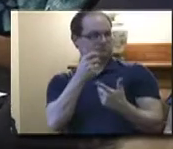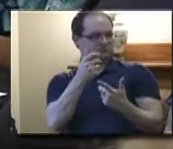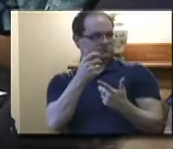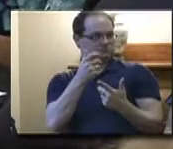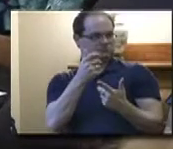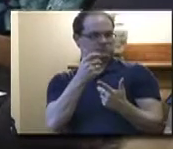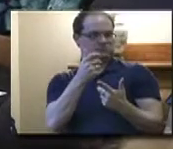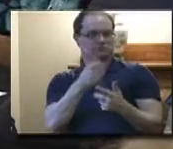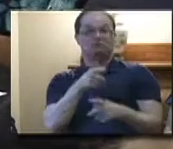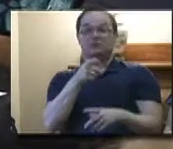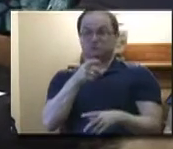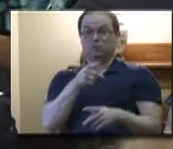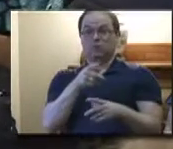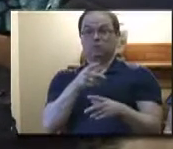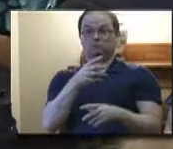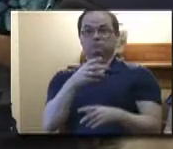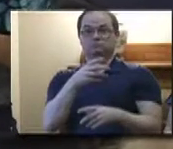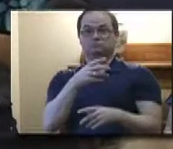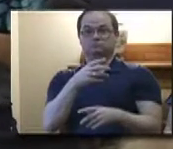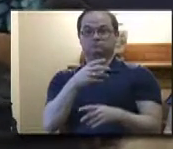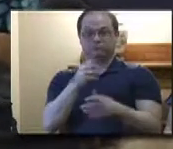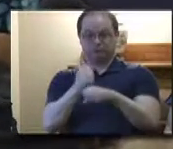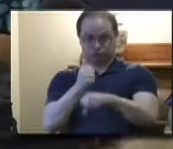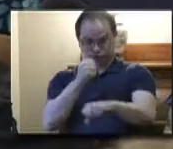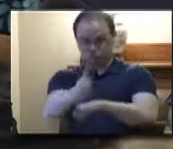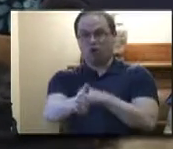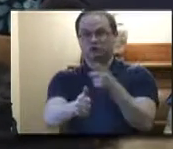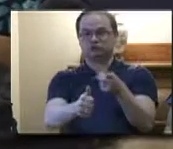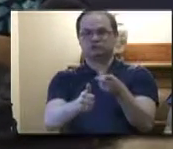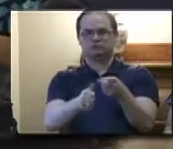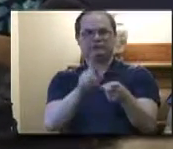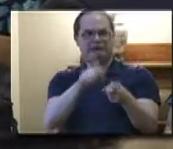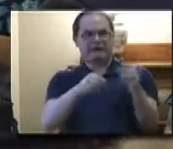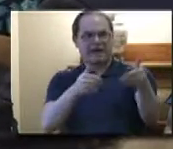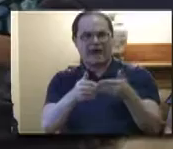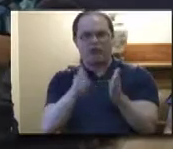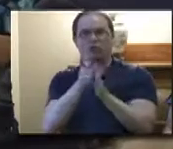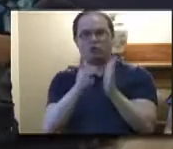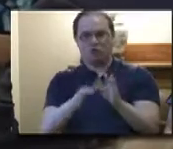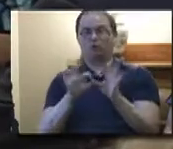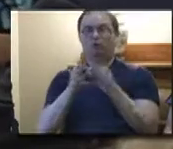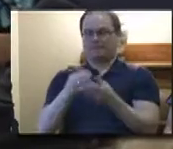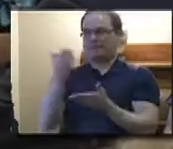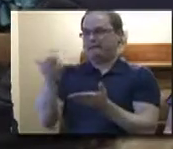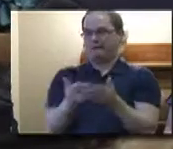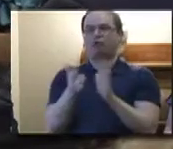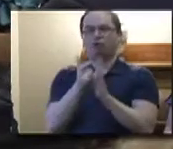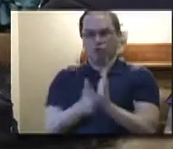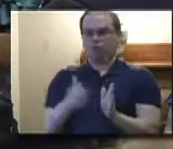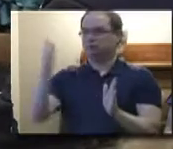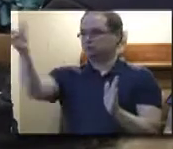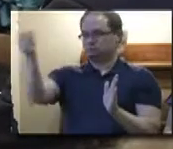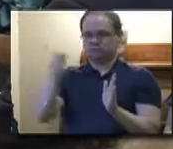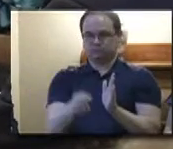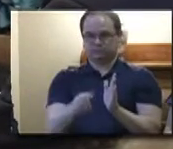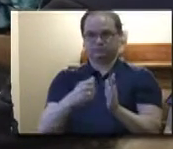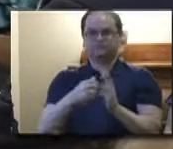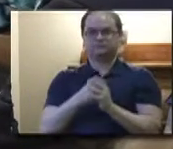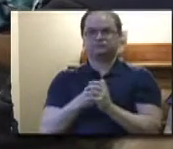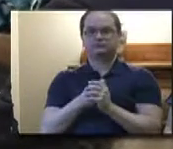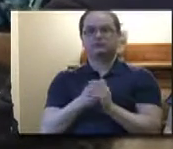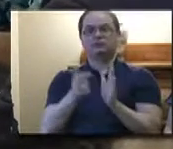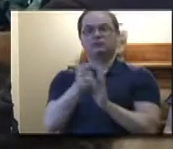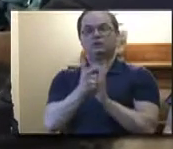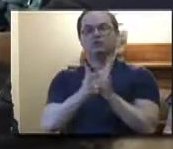was charged, and he had to get a lawyer. His family got him a lawyer. And